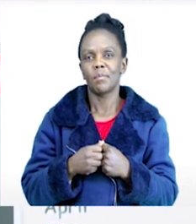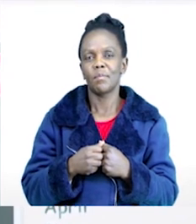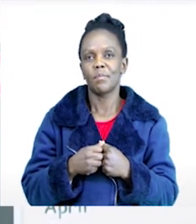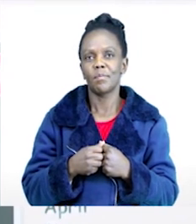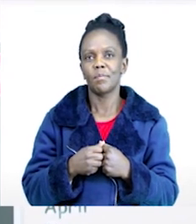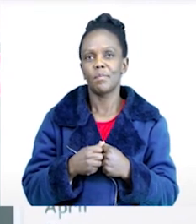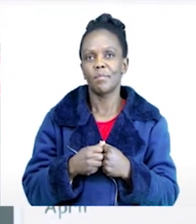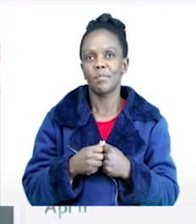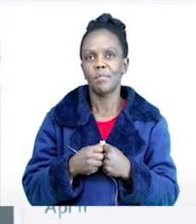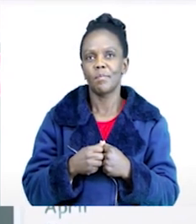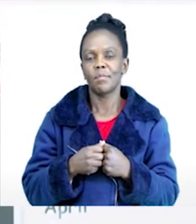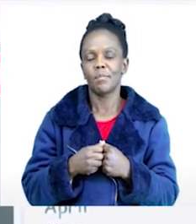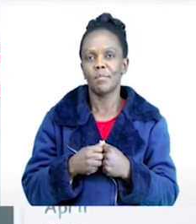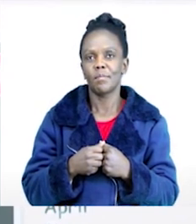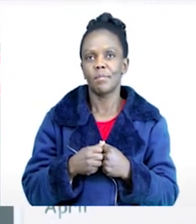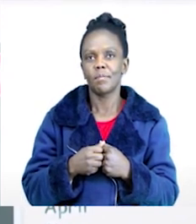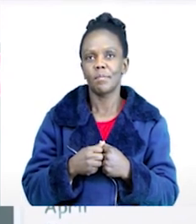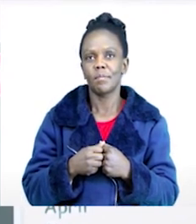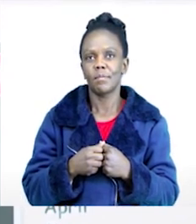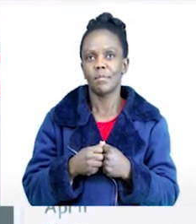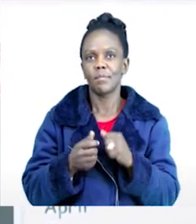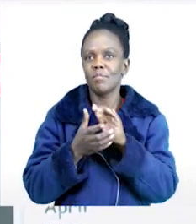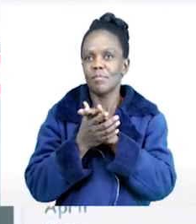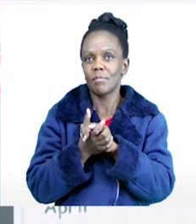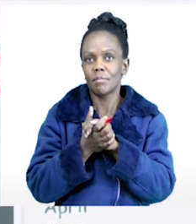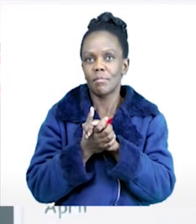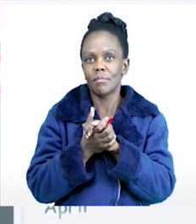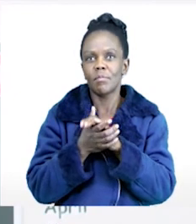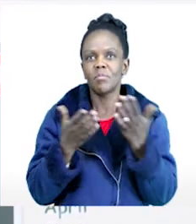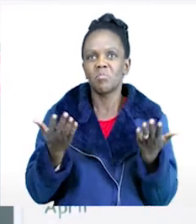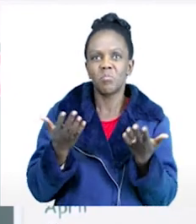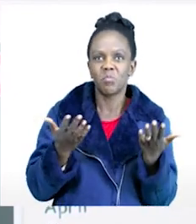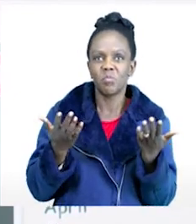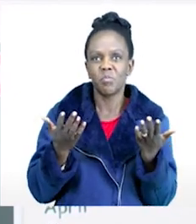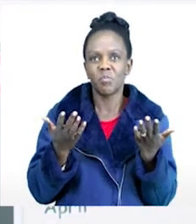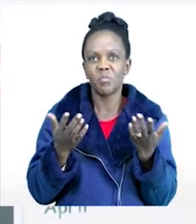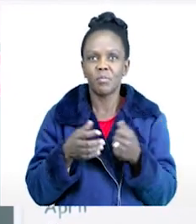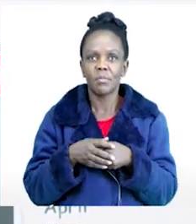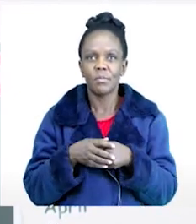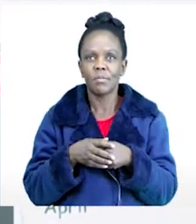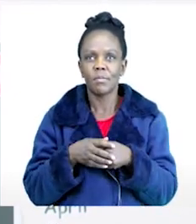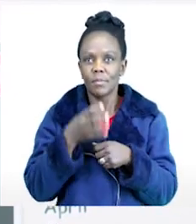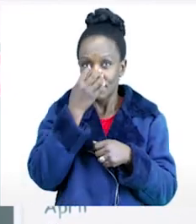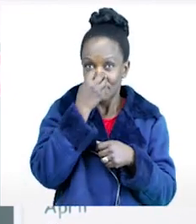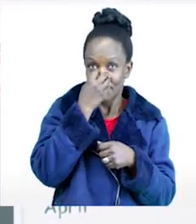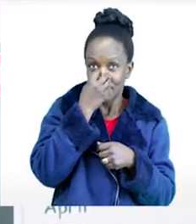done. I wonder, I haven't seen our friend today. Maybe she's on a plane. Zoe, are you